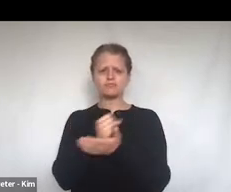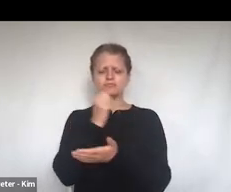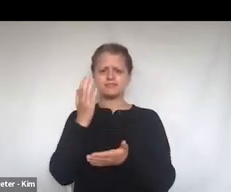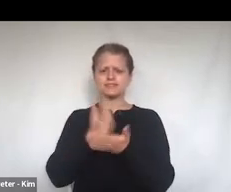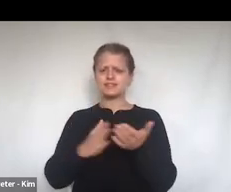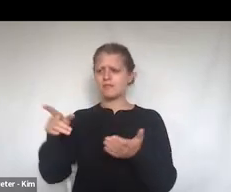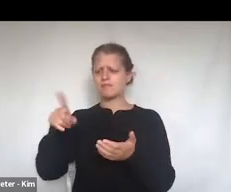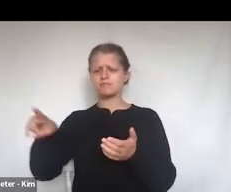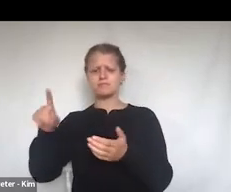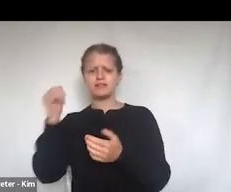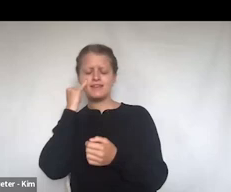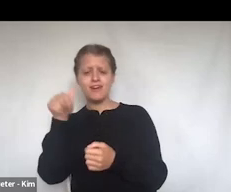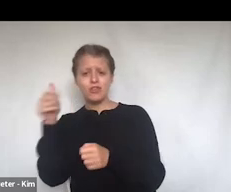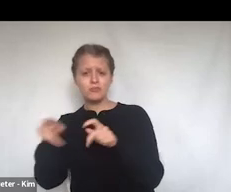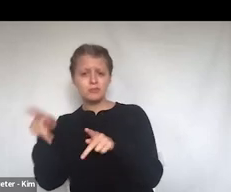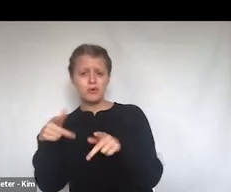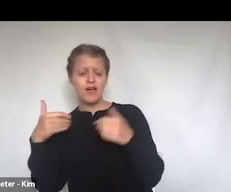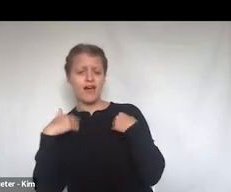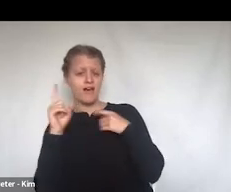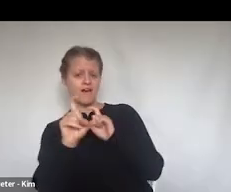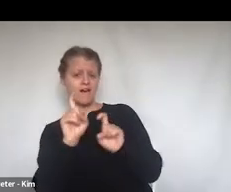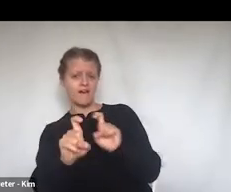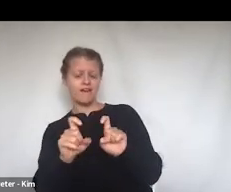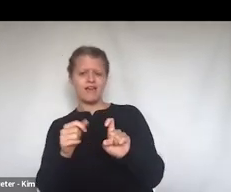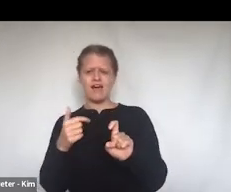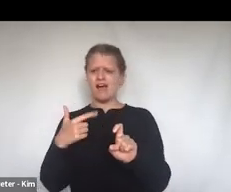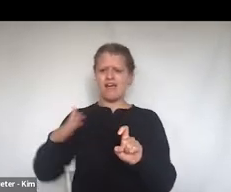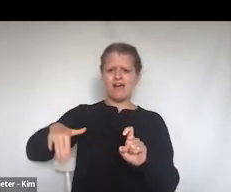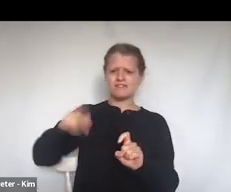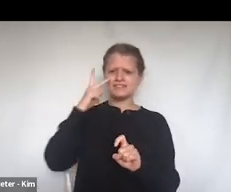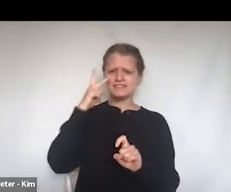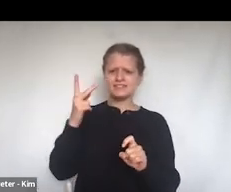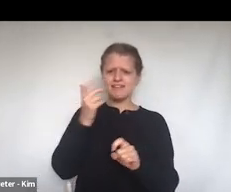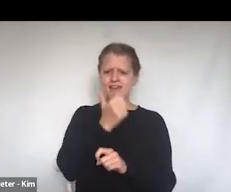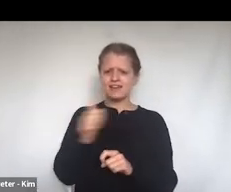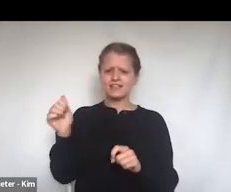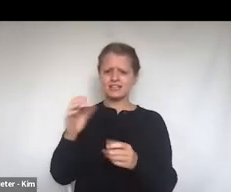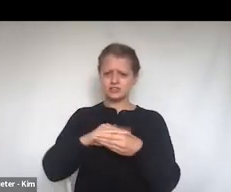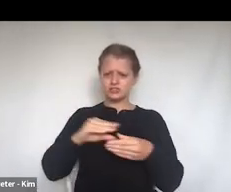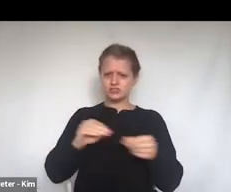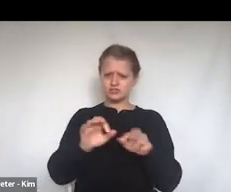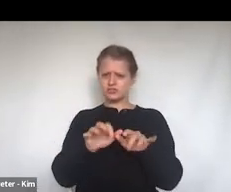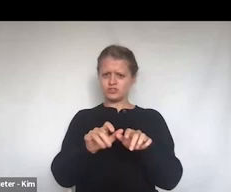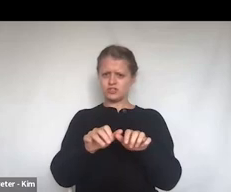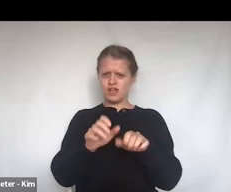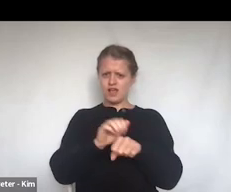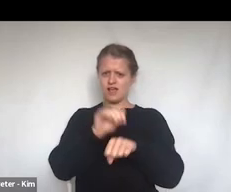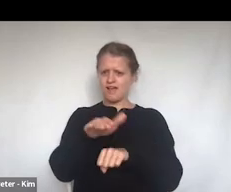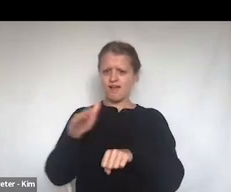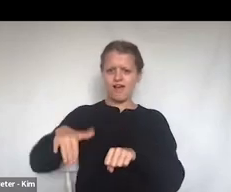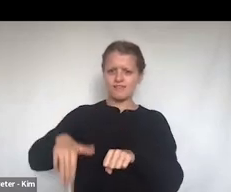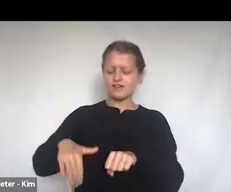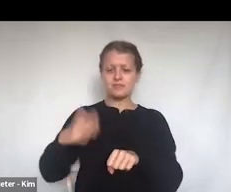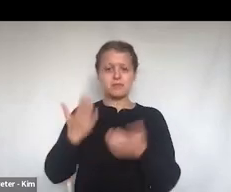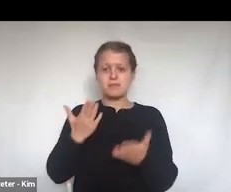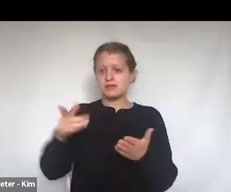through yet in the chat or the Q&A, and I have a feeling it's because everybody's been processing the information